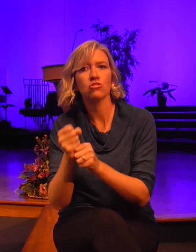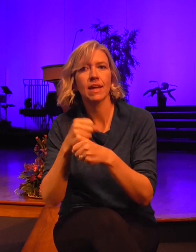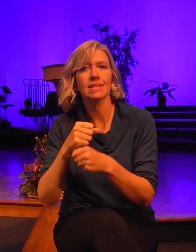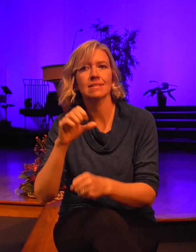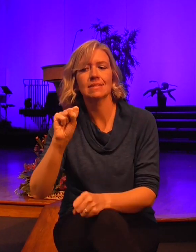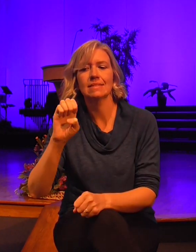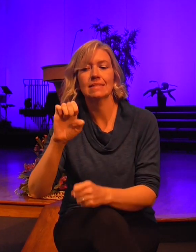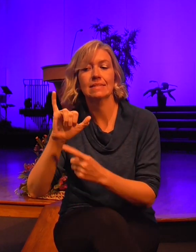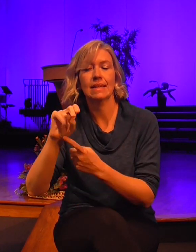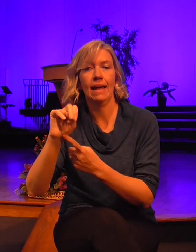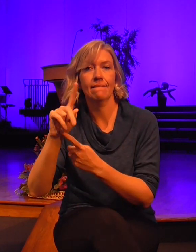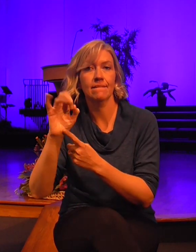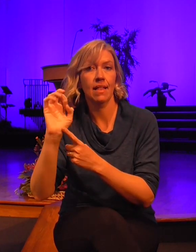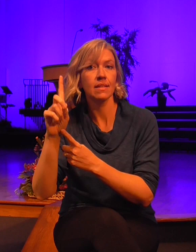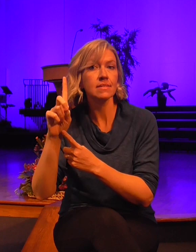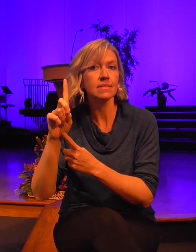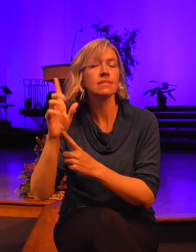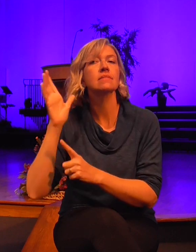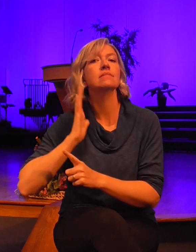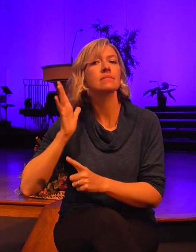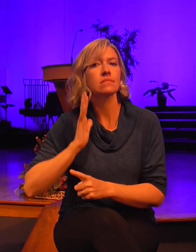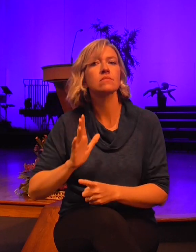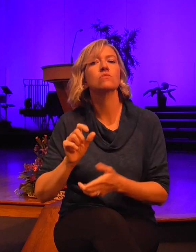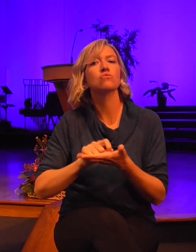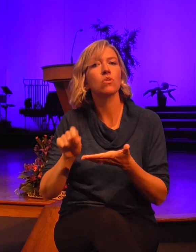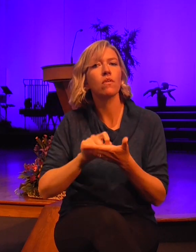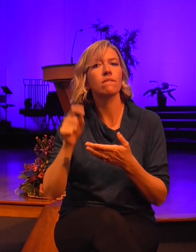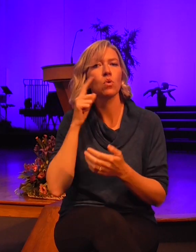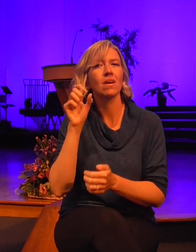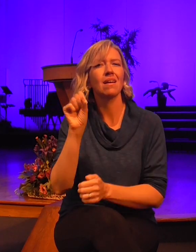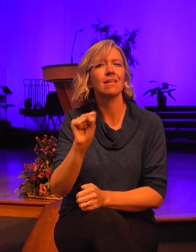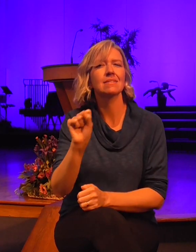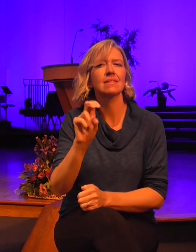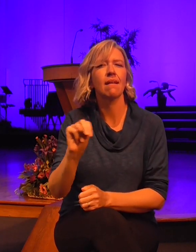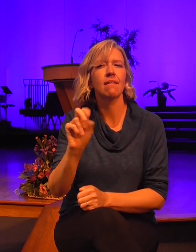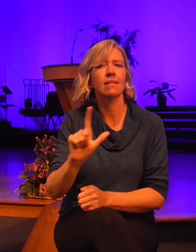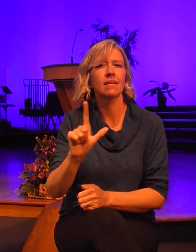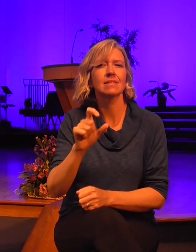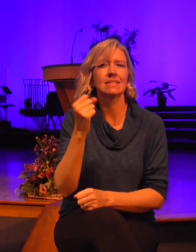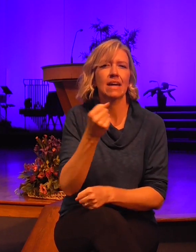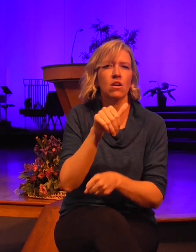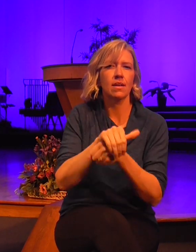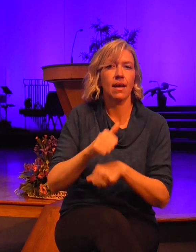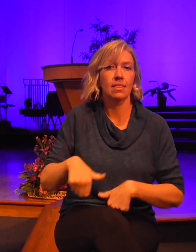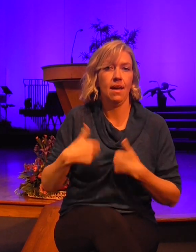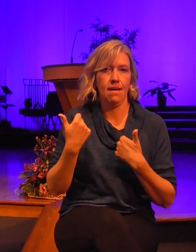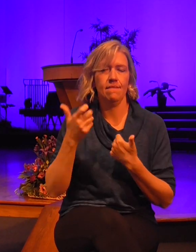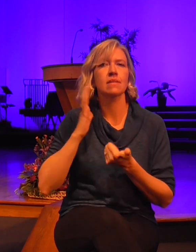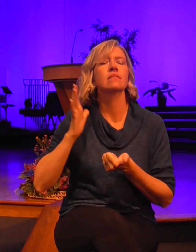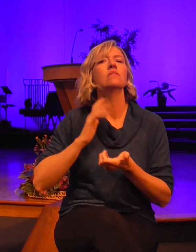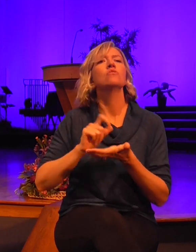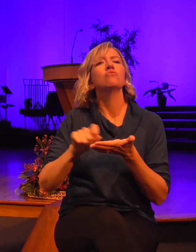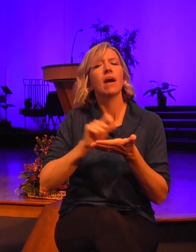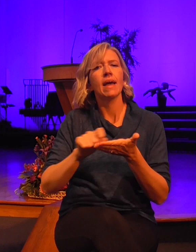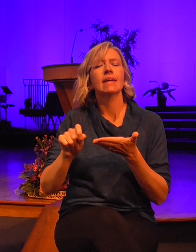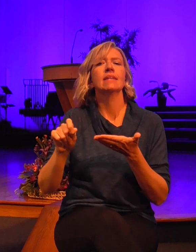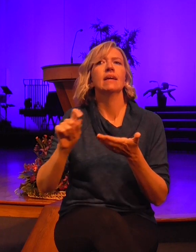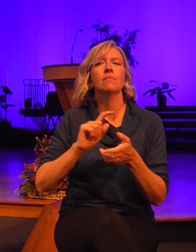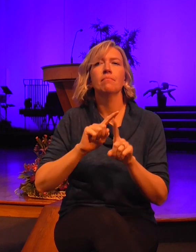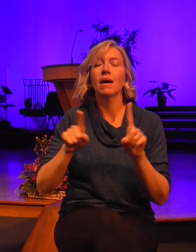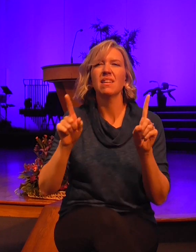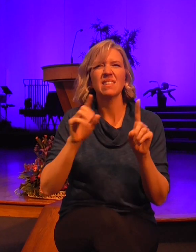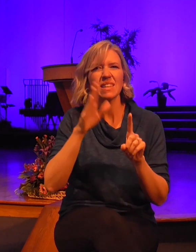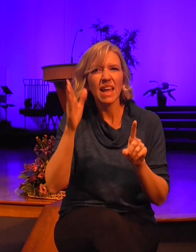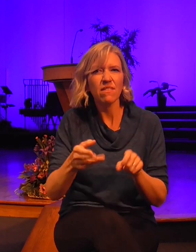early career, was a writer for Saturday Night Live, and he would write all of these sketches, and none of them would get put on the show. So he was already frustrated,